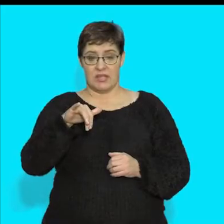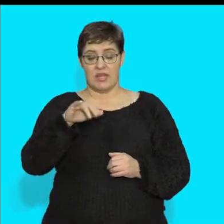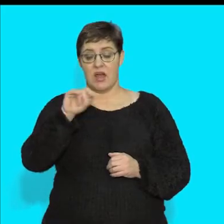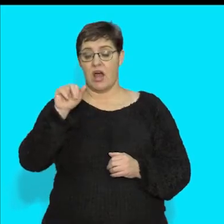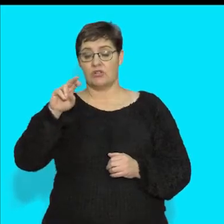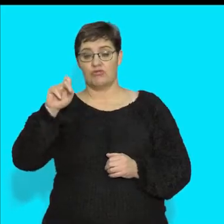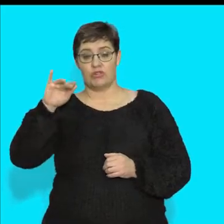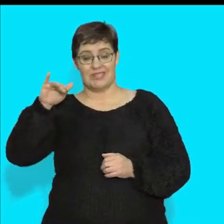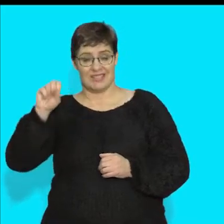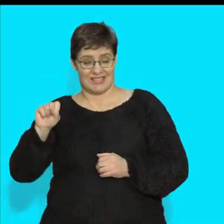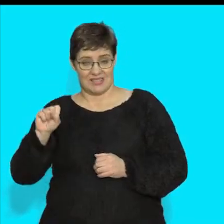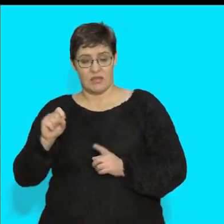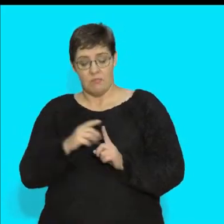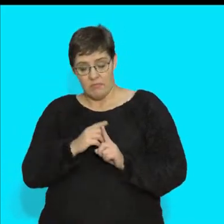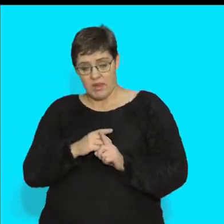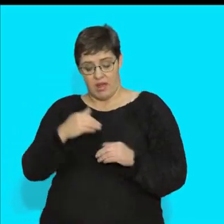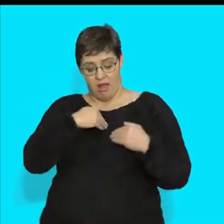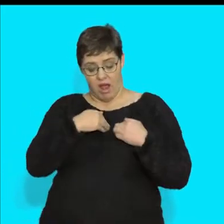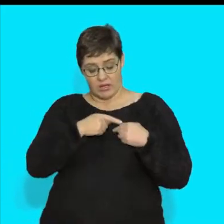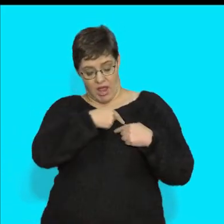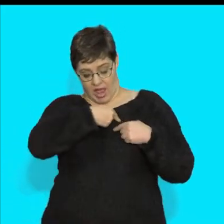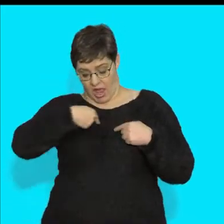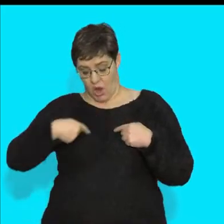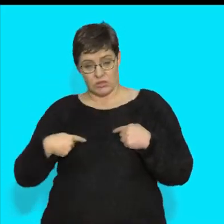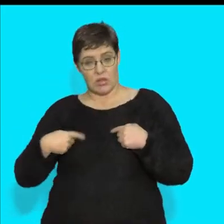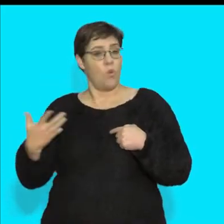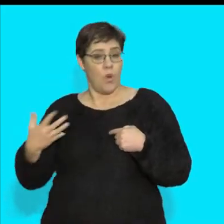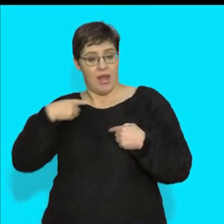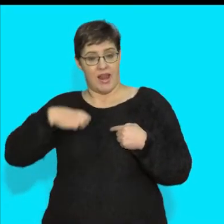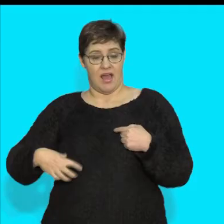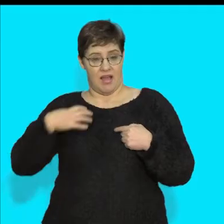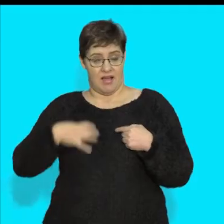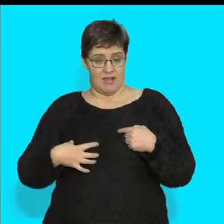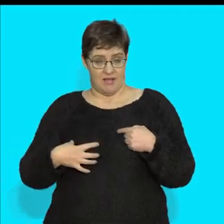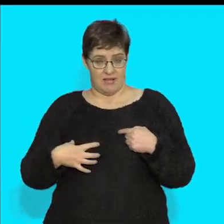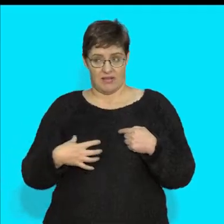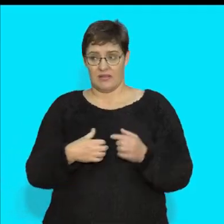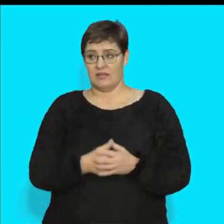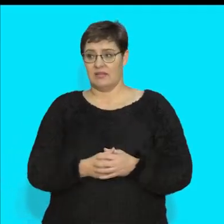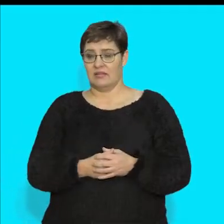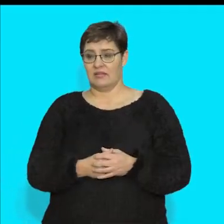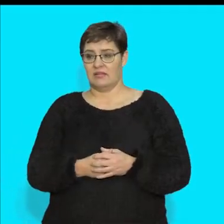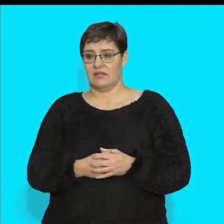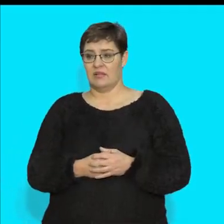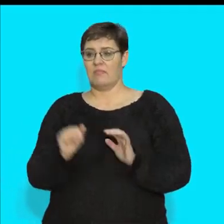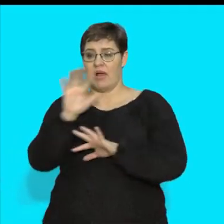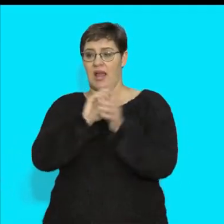pulmonary artery that goes away from the heart to the lungs. There's my lung, and I'm going to change my color. Have a